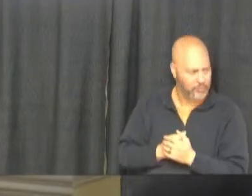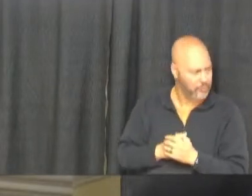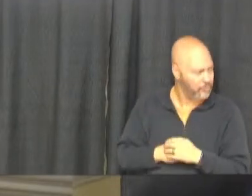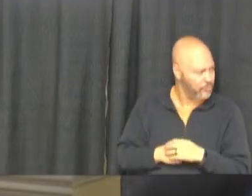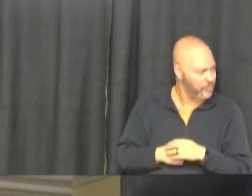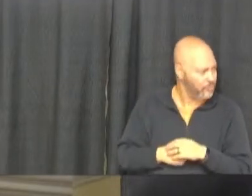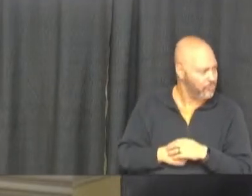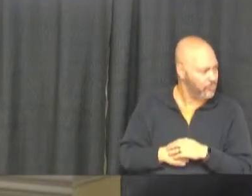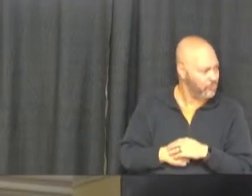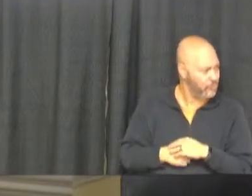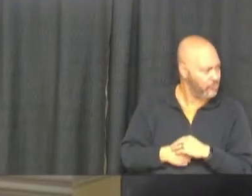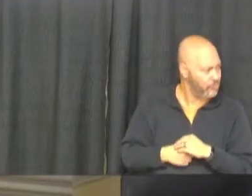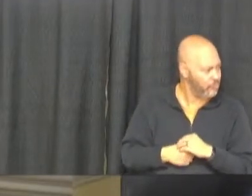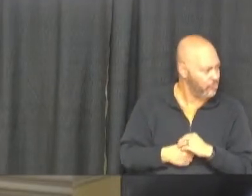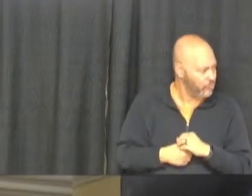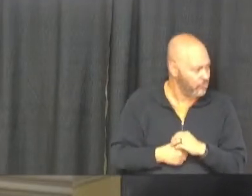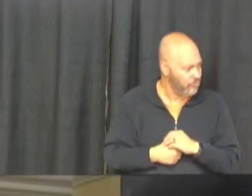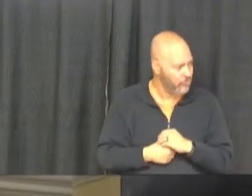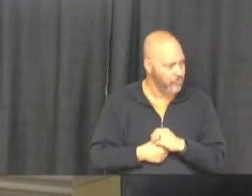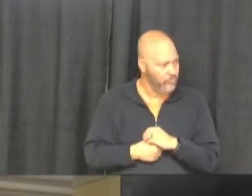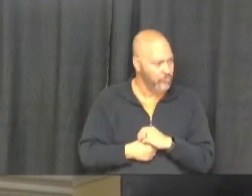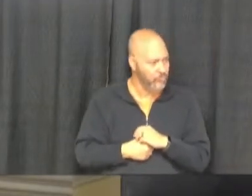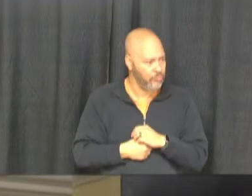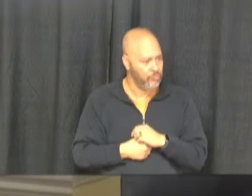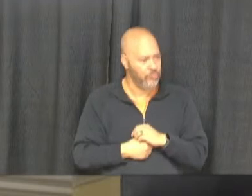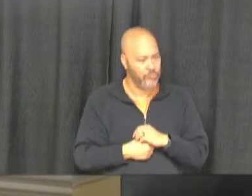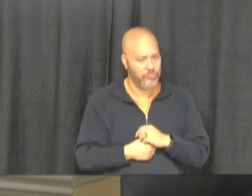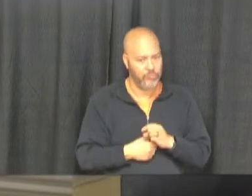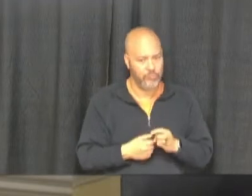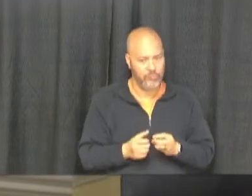that for the record. We.